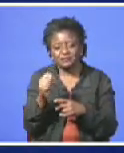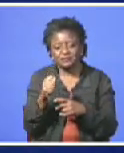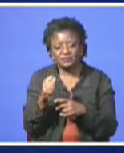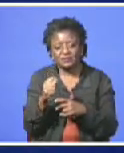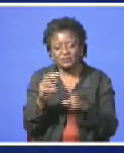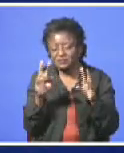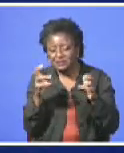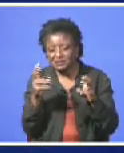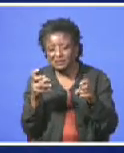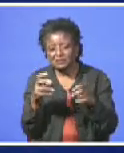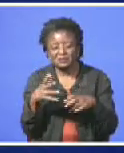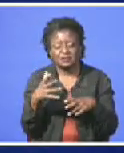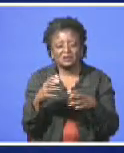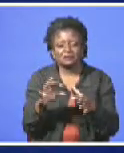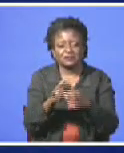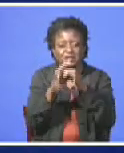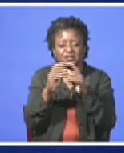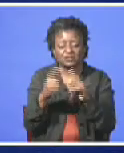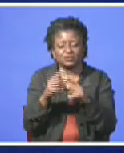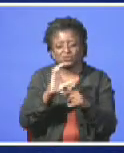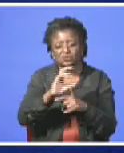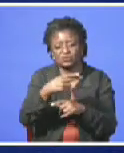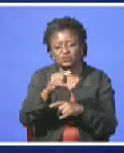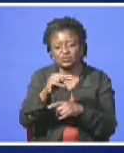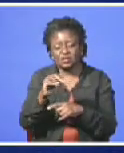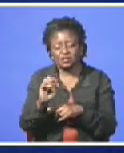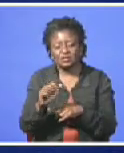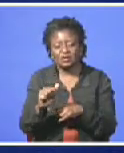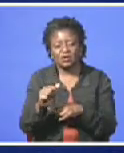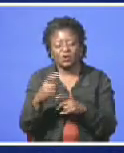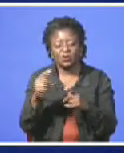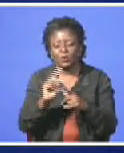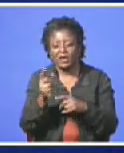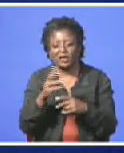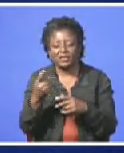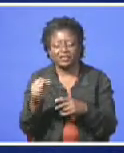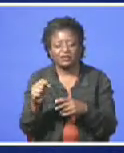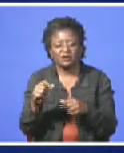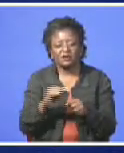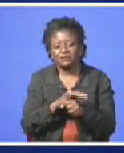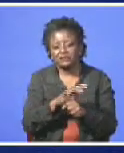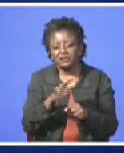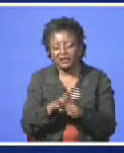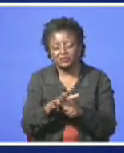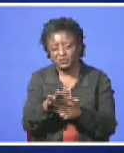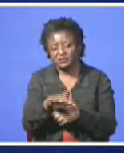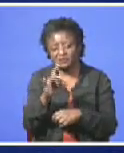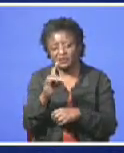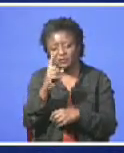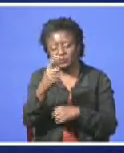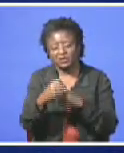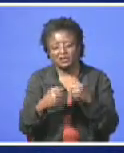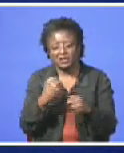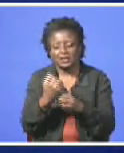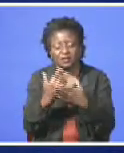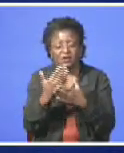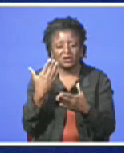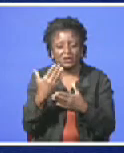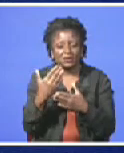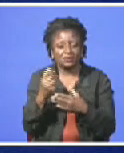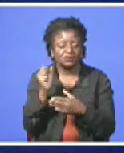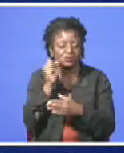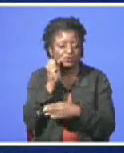new coronavirus was first detected more than a year ago. When questioned by our news team, Susie Chan of the Chinese